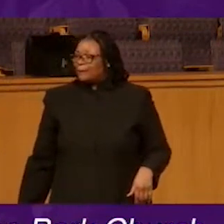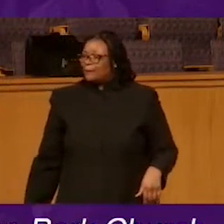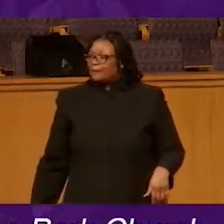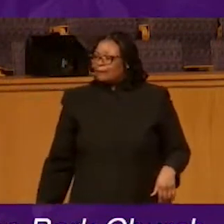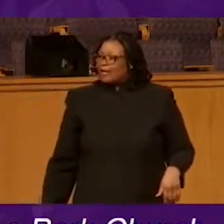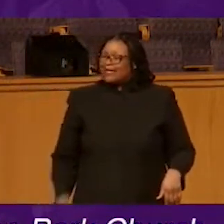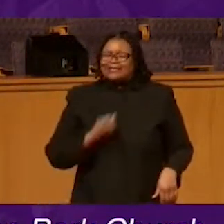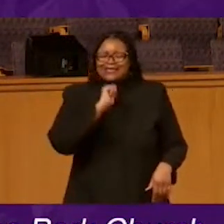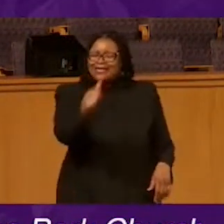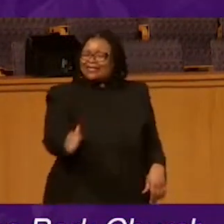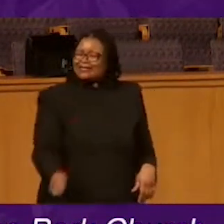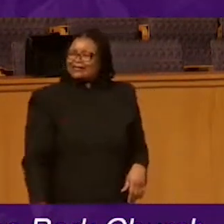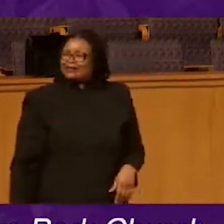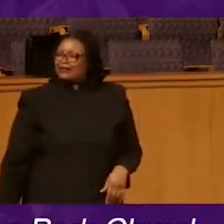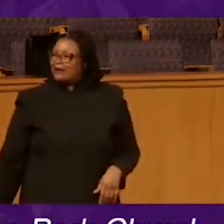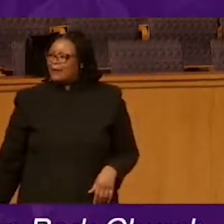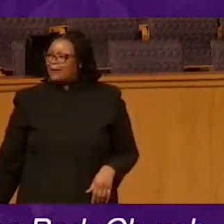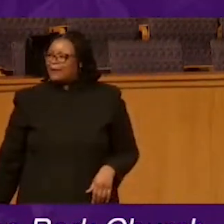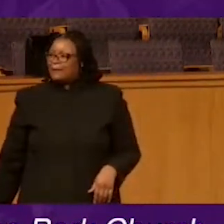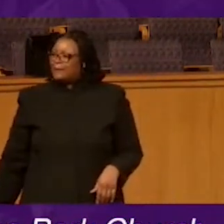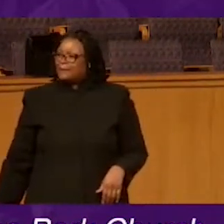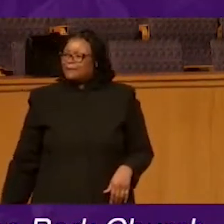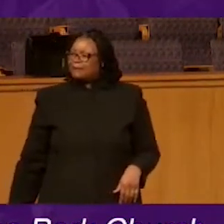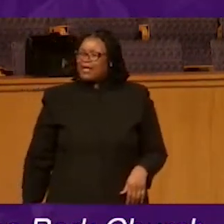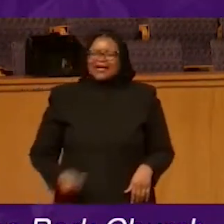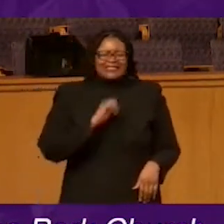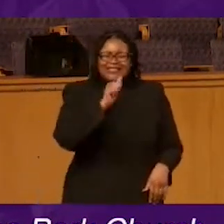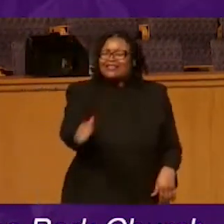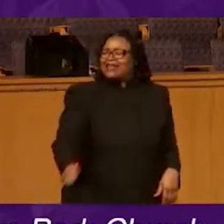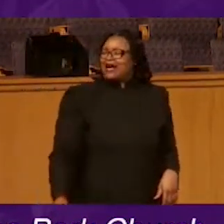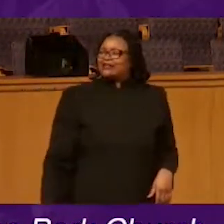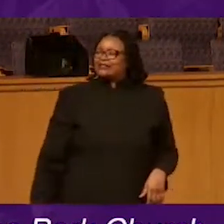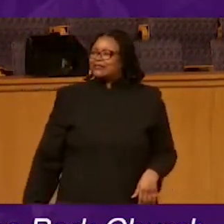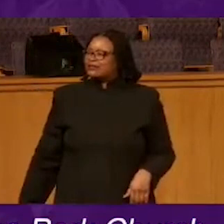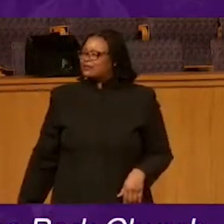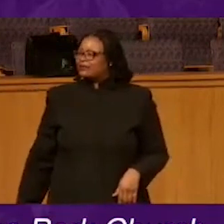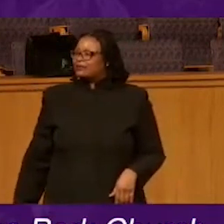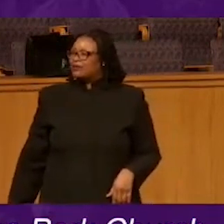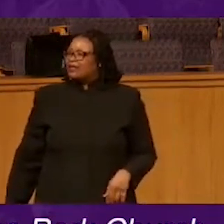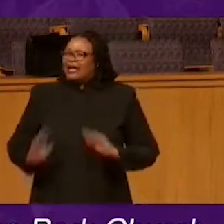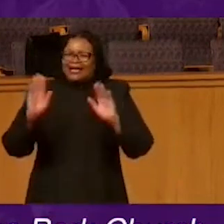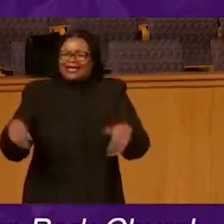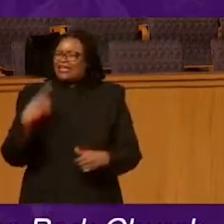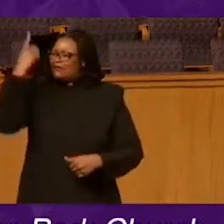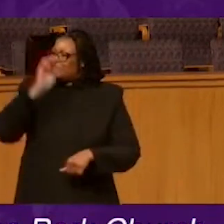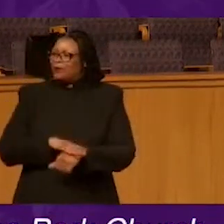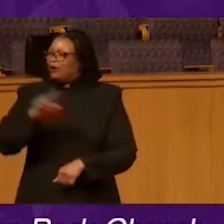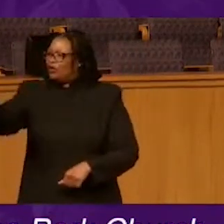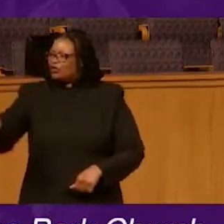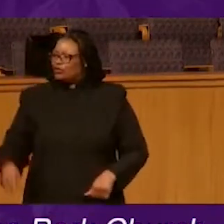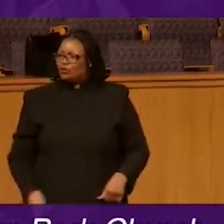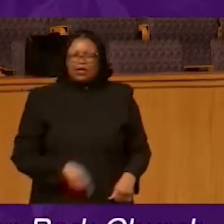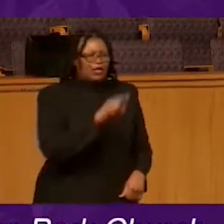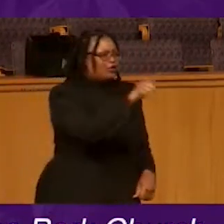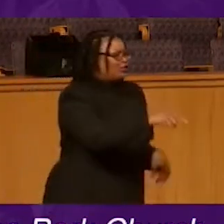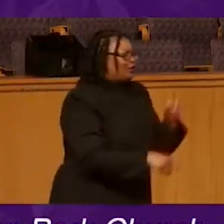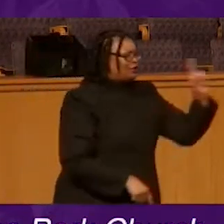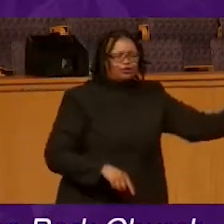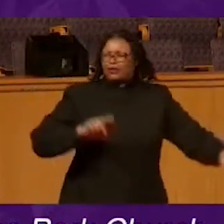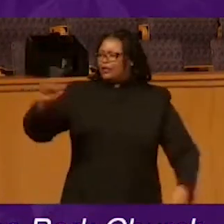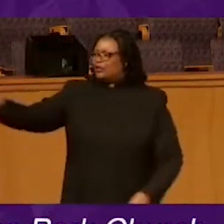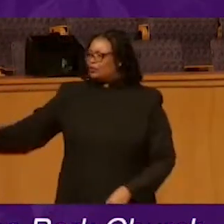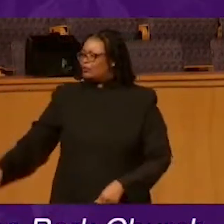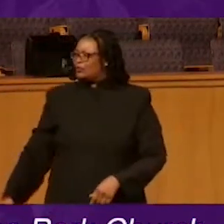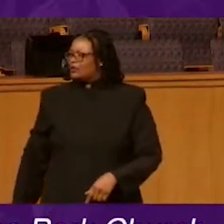He did not. He does not give up on us. Oh,